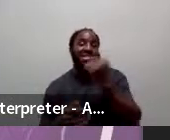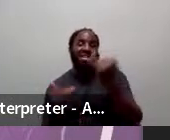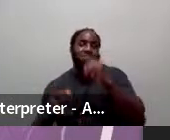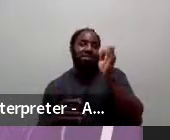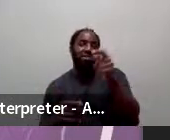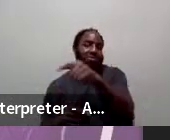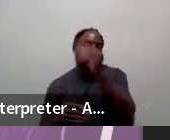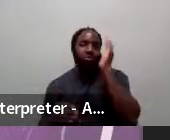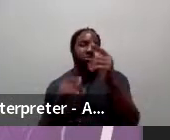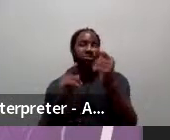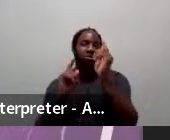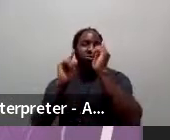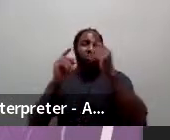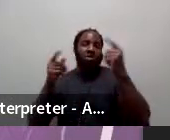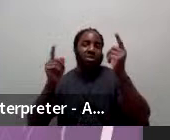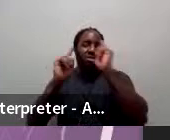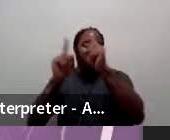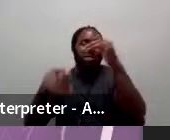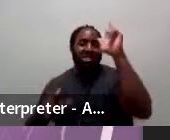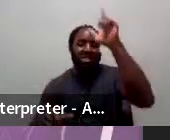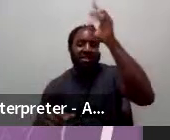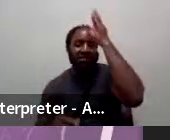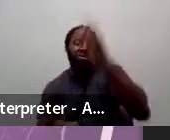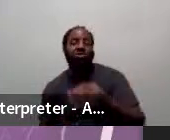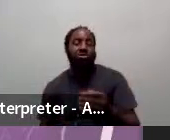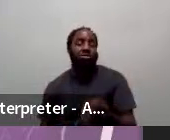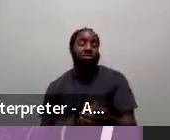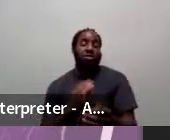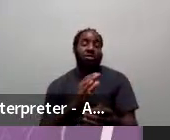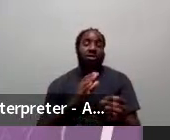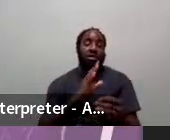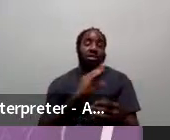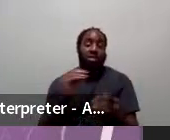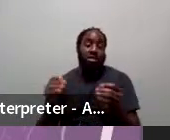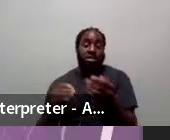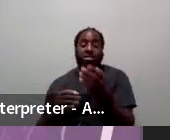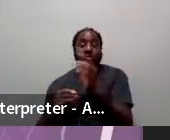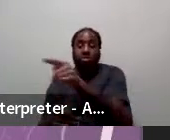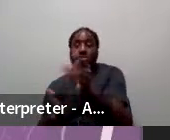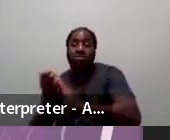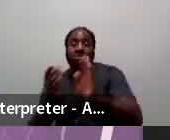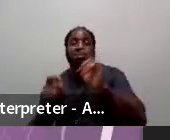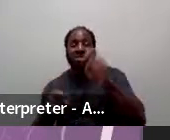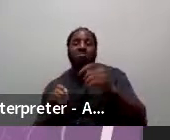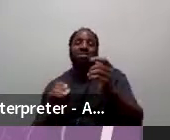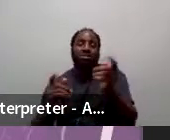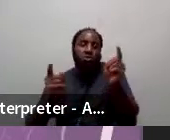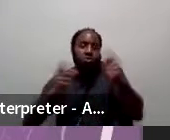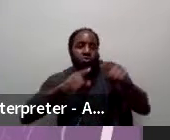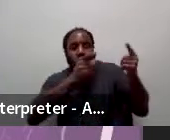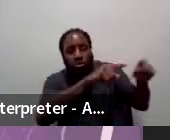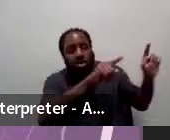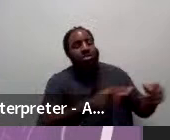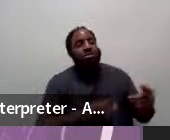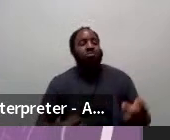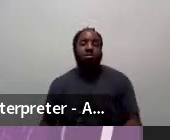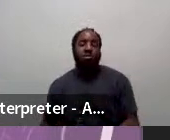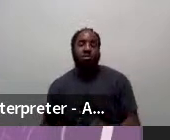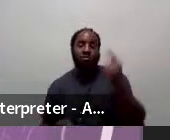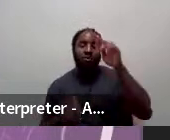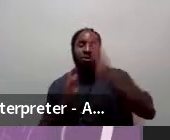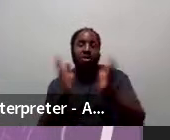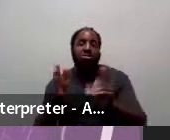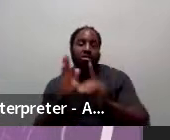as developments are proposed and as those term sheets are agreed upon with housing preservation and development.